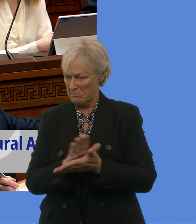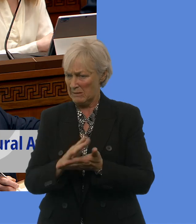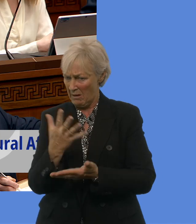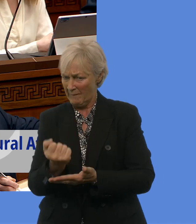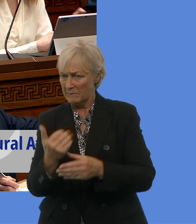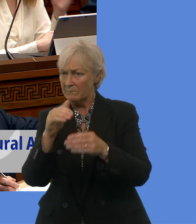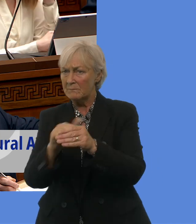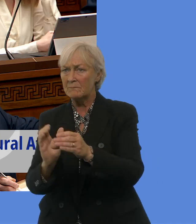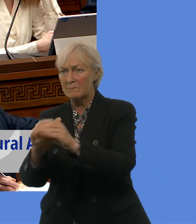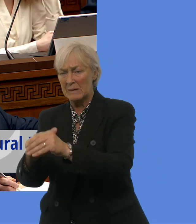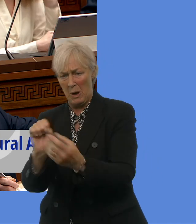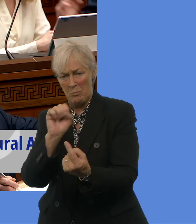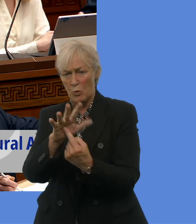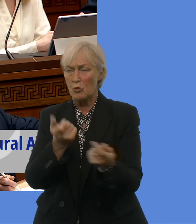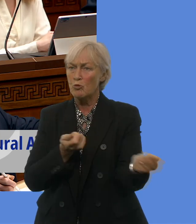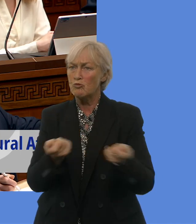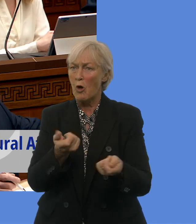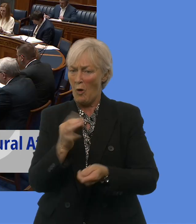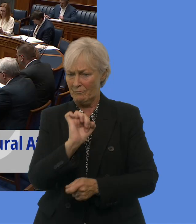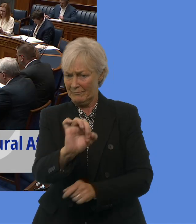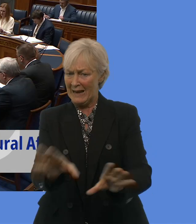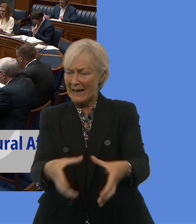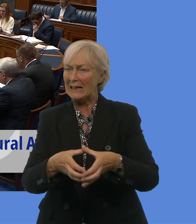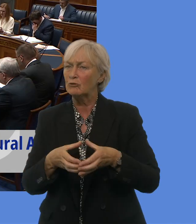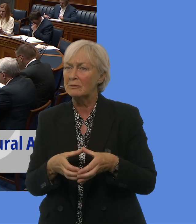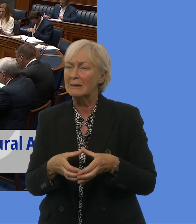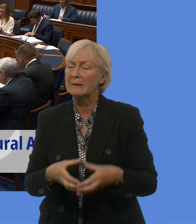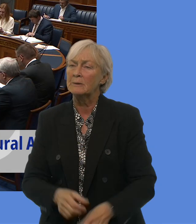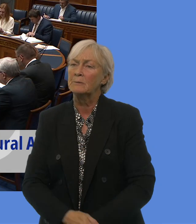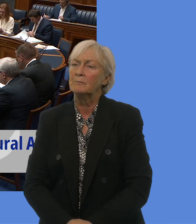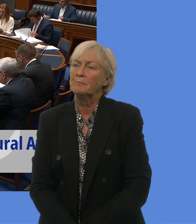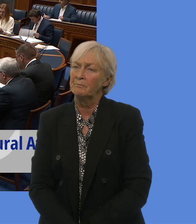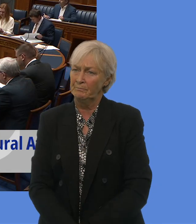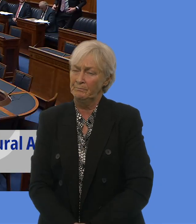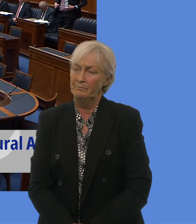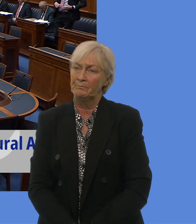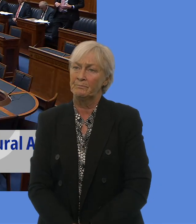of board meetings to support the day-to-day running of the agency. Philip Brett.